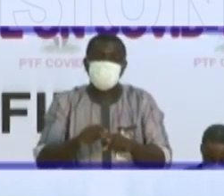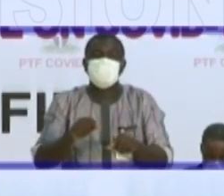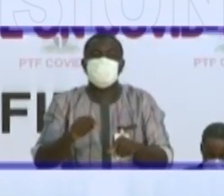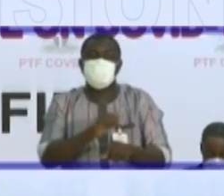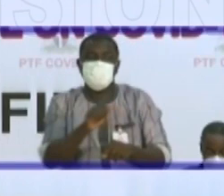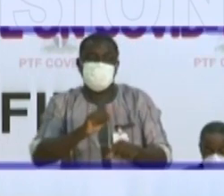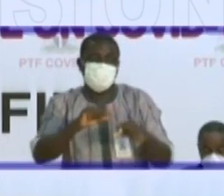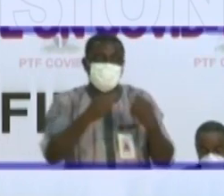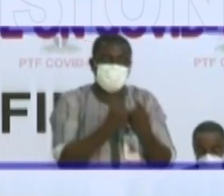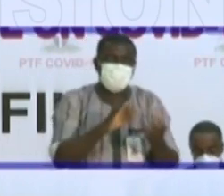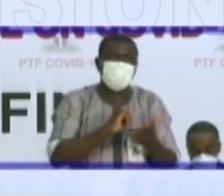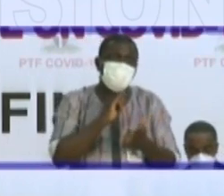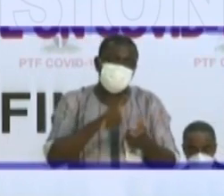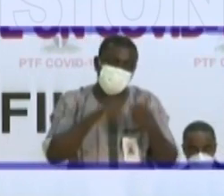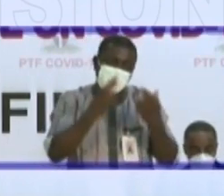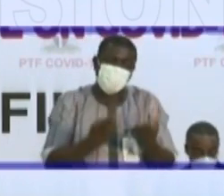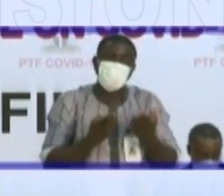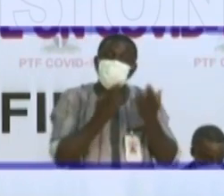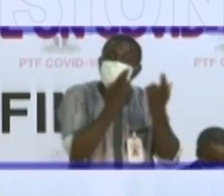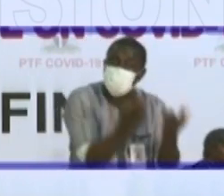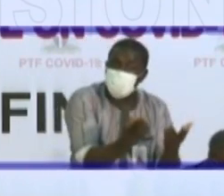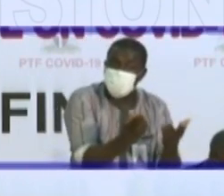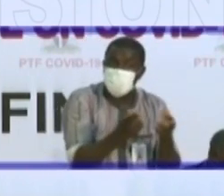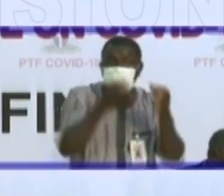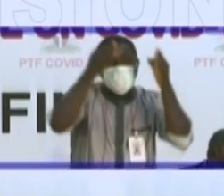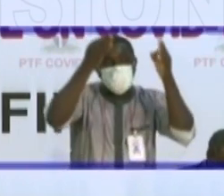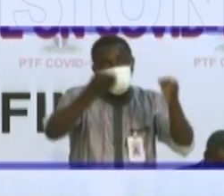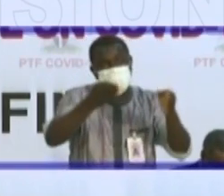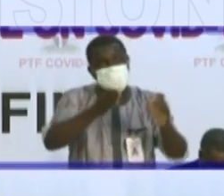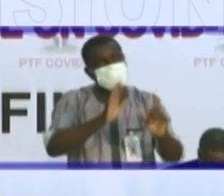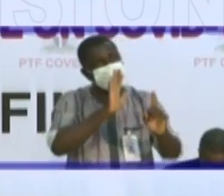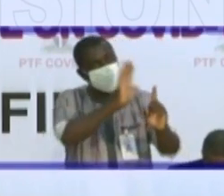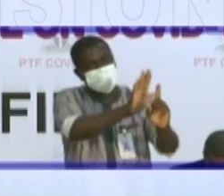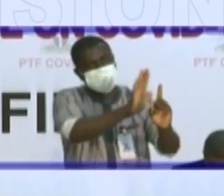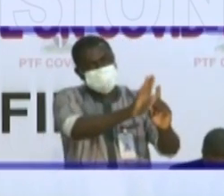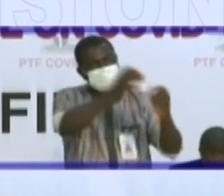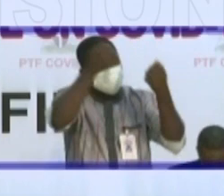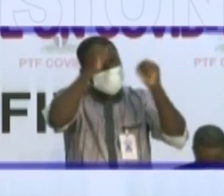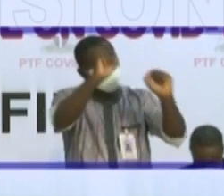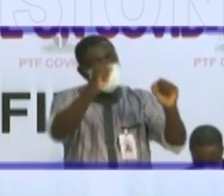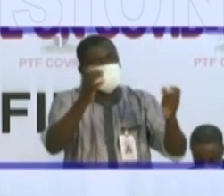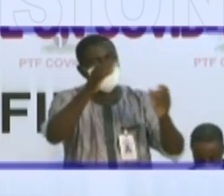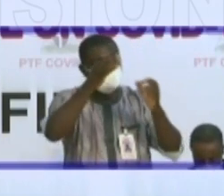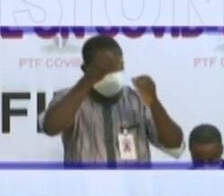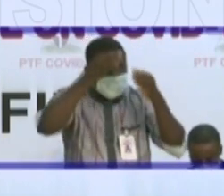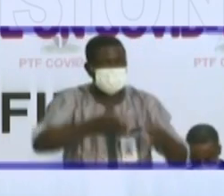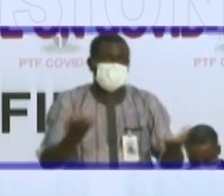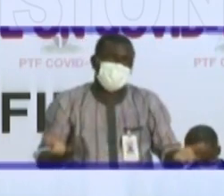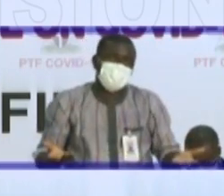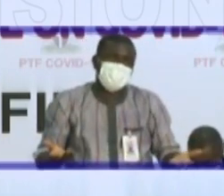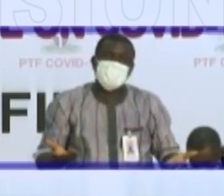make recommendations, and the decision is ultimately to be taken by the President himself.